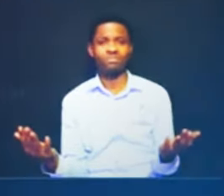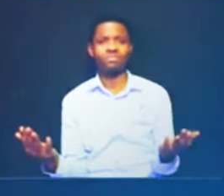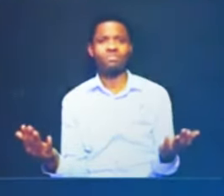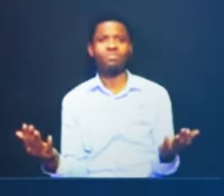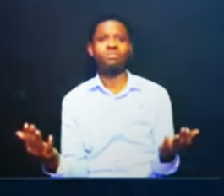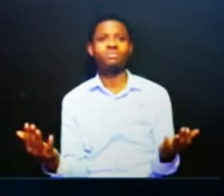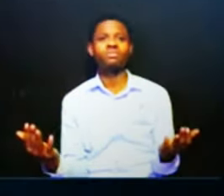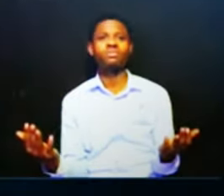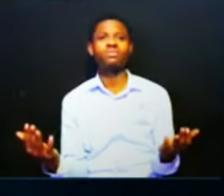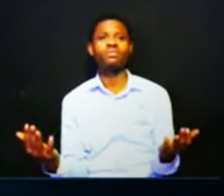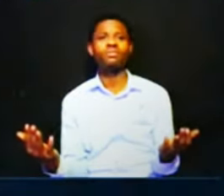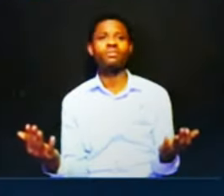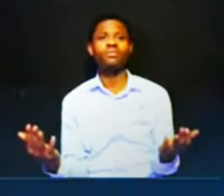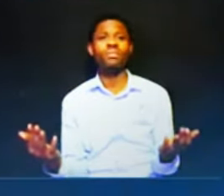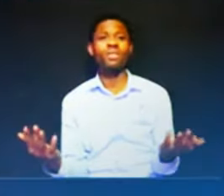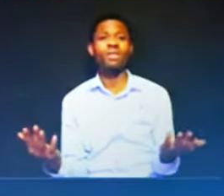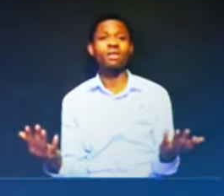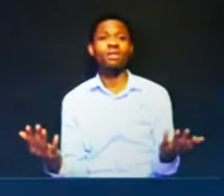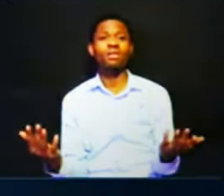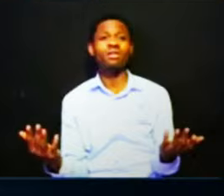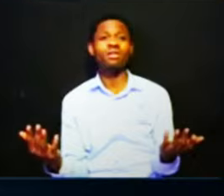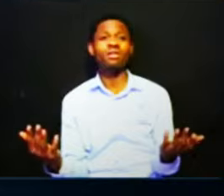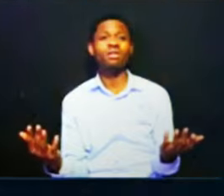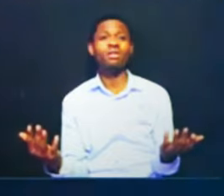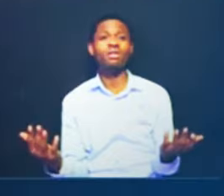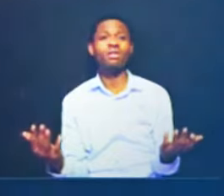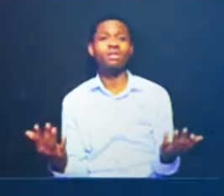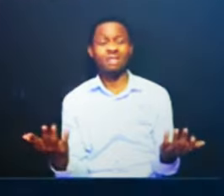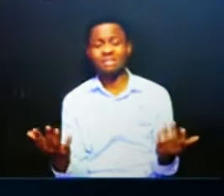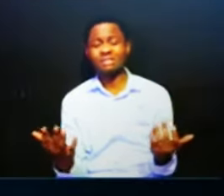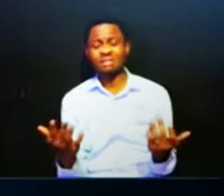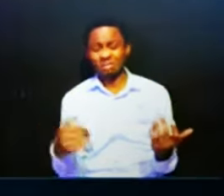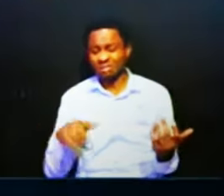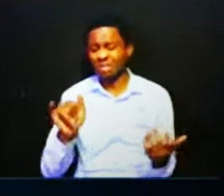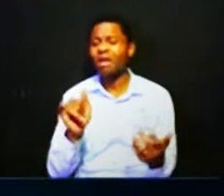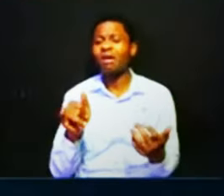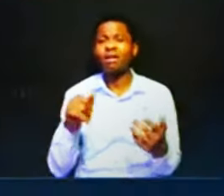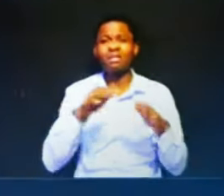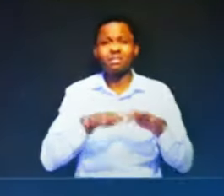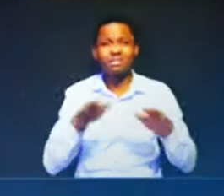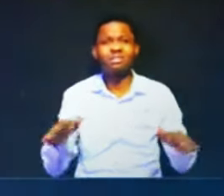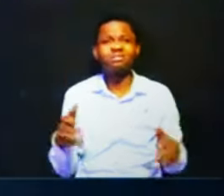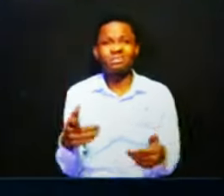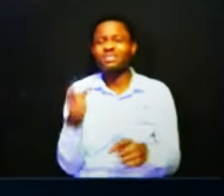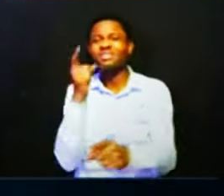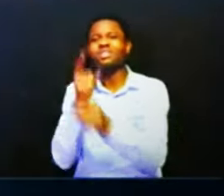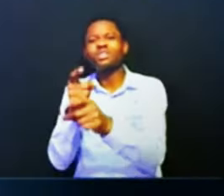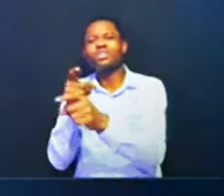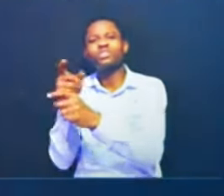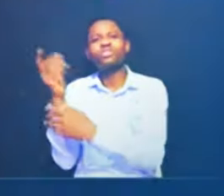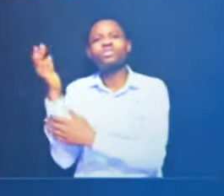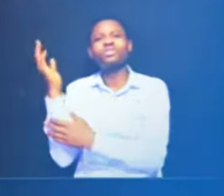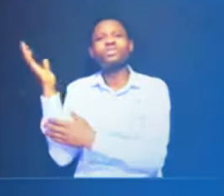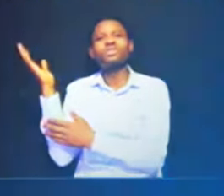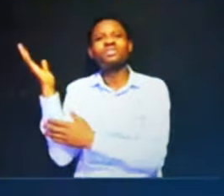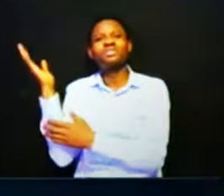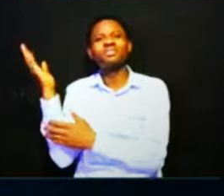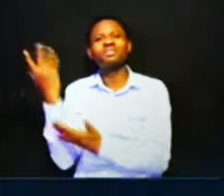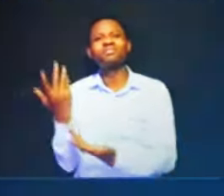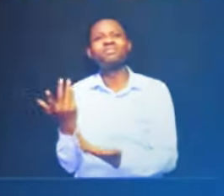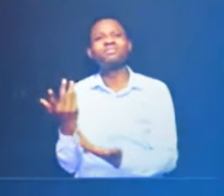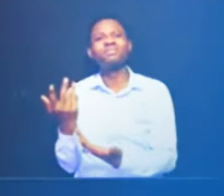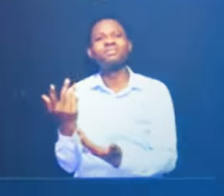our spouses and our children. Ye be bra bre ye nyirenom ene ye mampo. You can just look at the picture. Wa hwe hwe ni aye